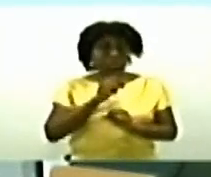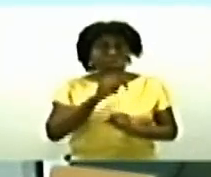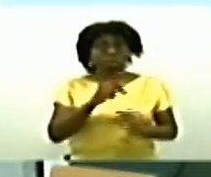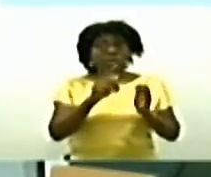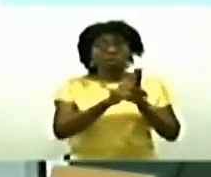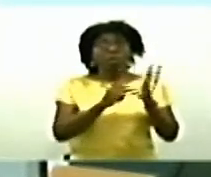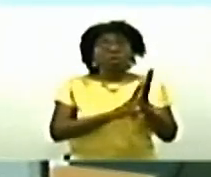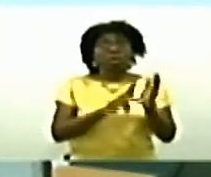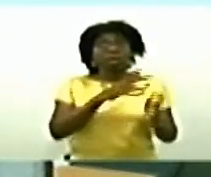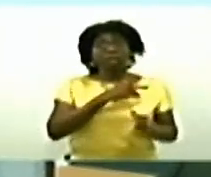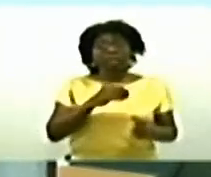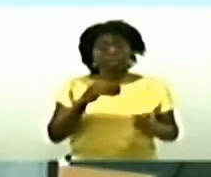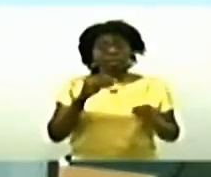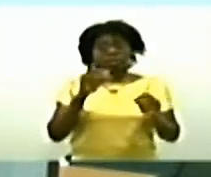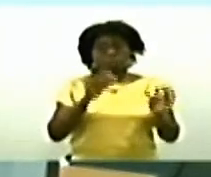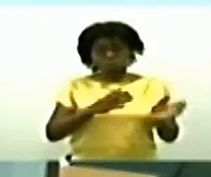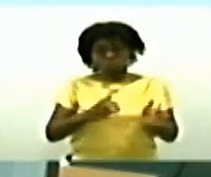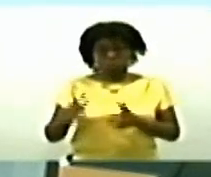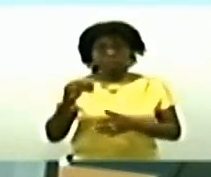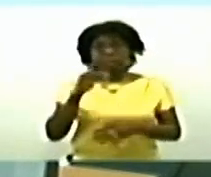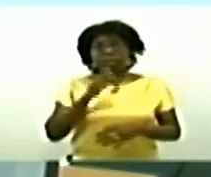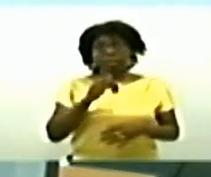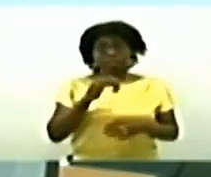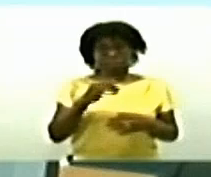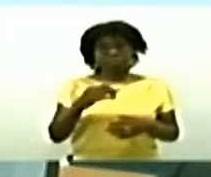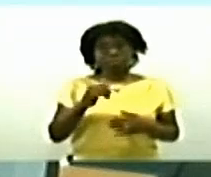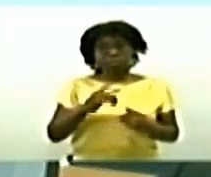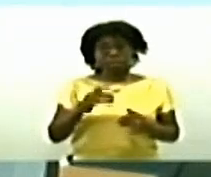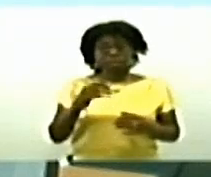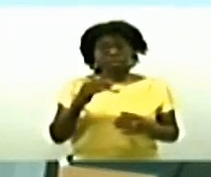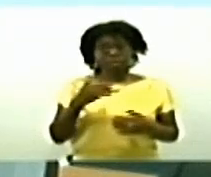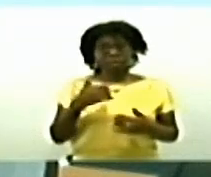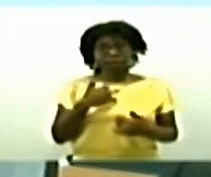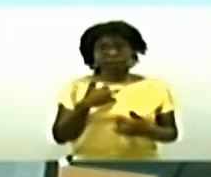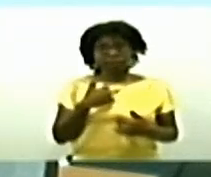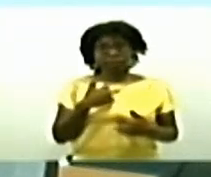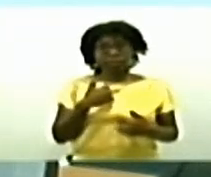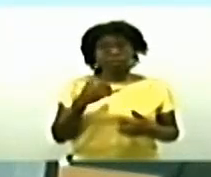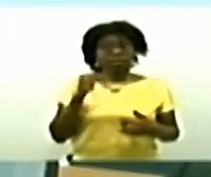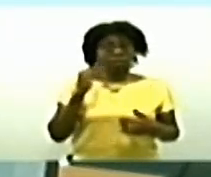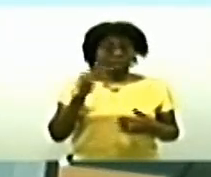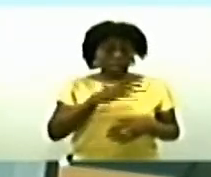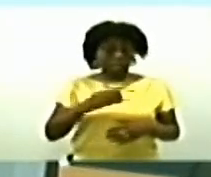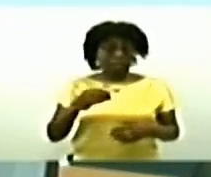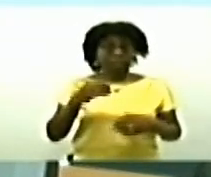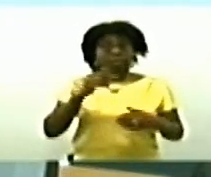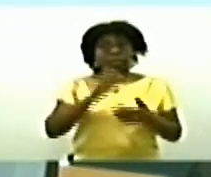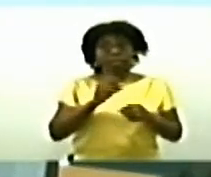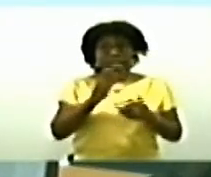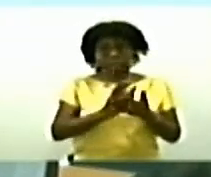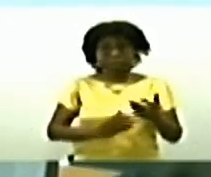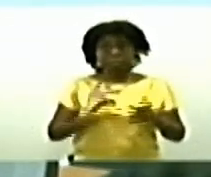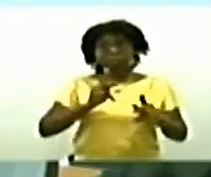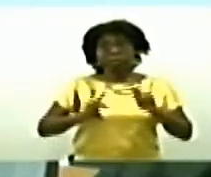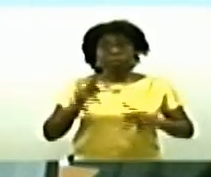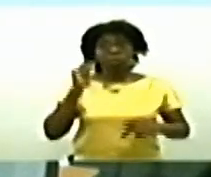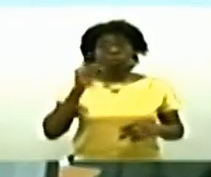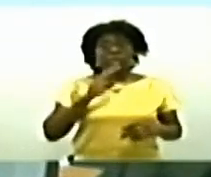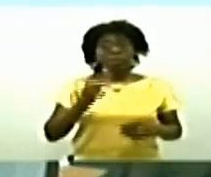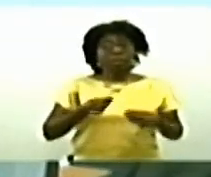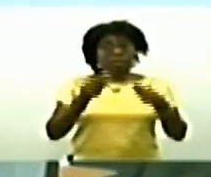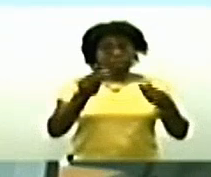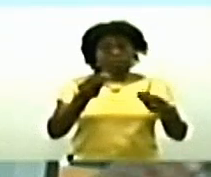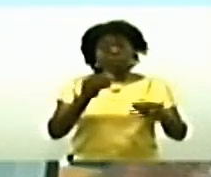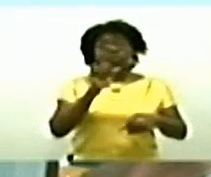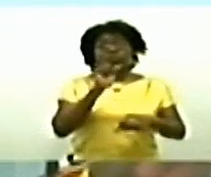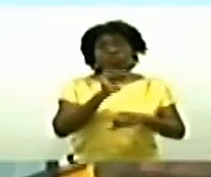had. And at the same time, we have a number of young people who will be given employment. And that is critical.